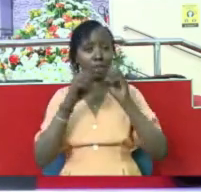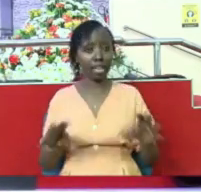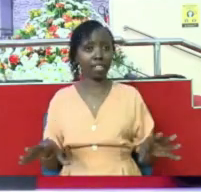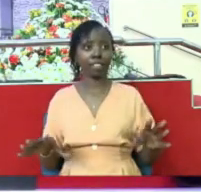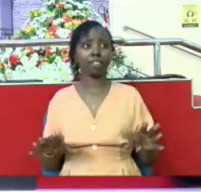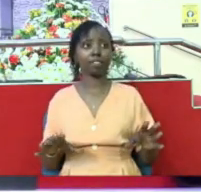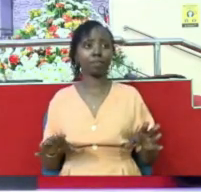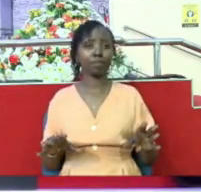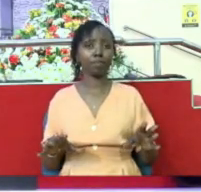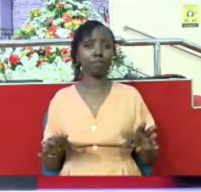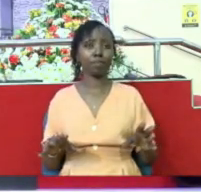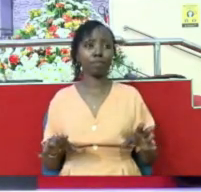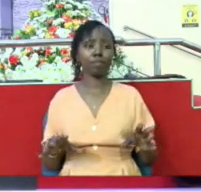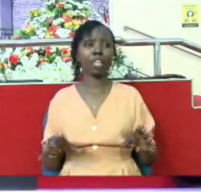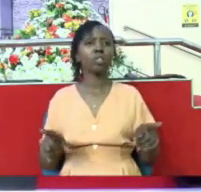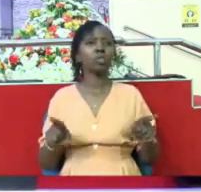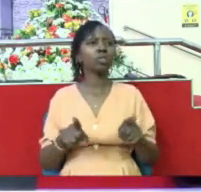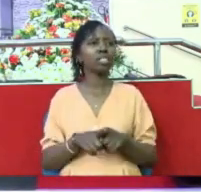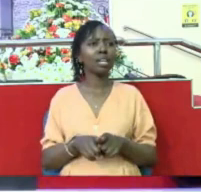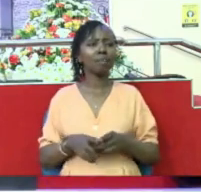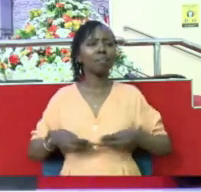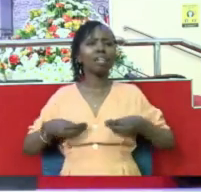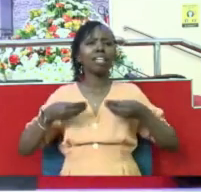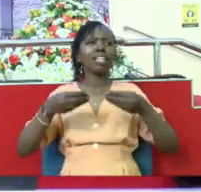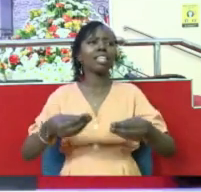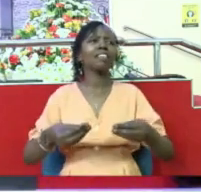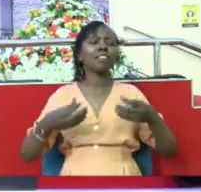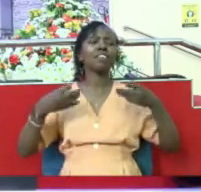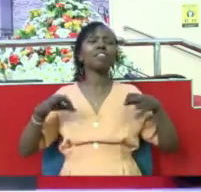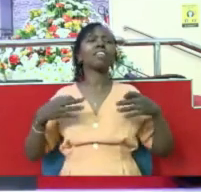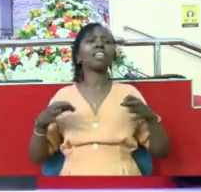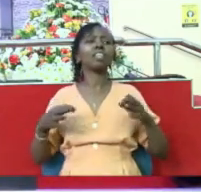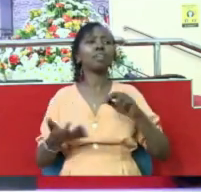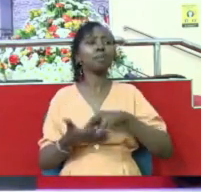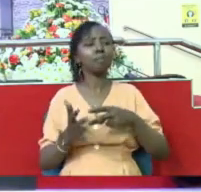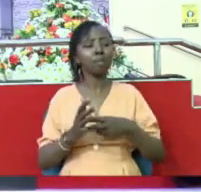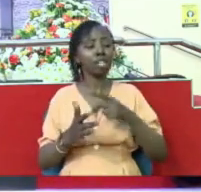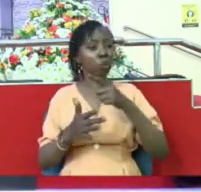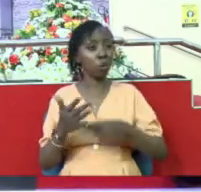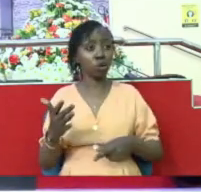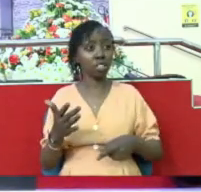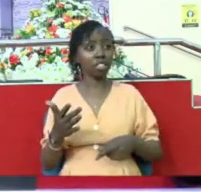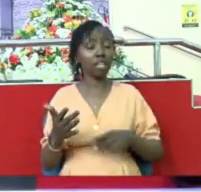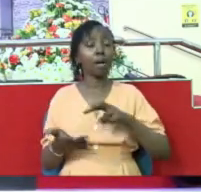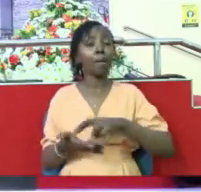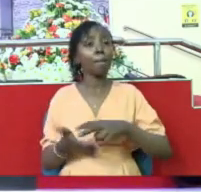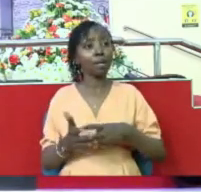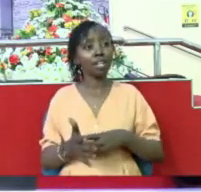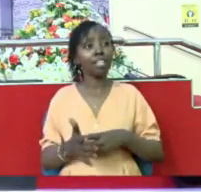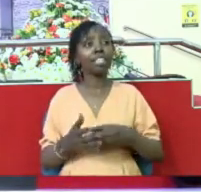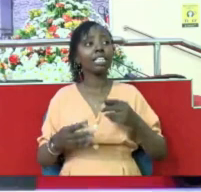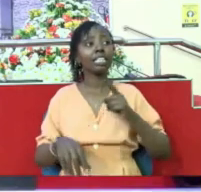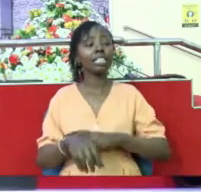sacrificial giving at this point? Na ile kujitolea, kutoa kwa kujitolea. It simply means as I give. Ninapotoa. And by